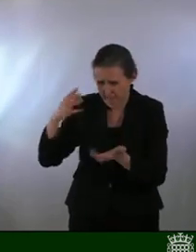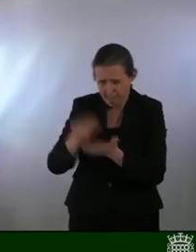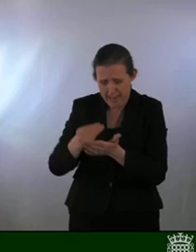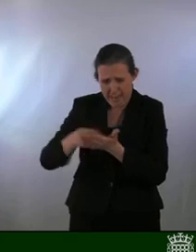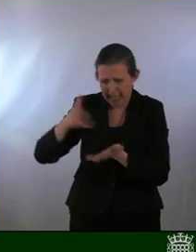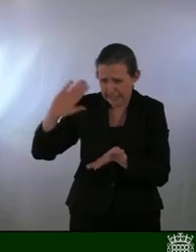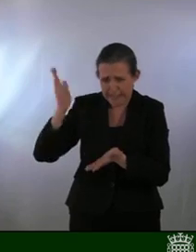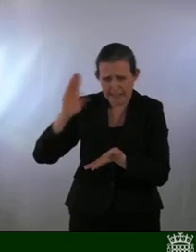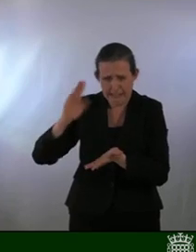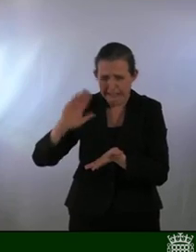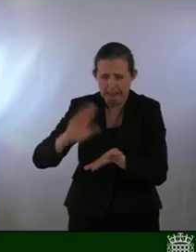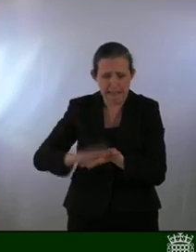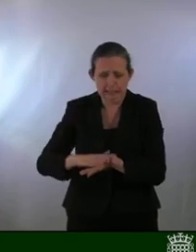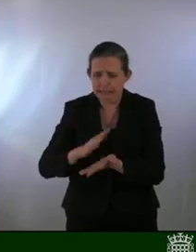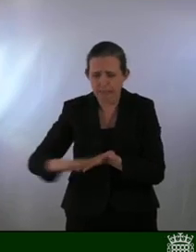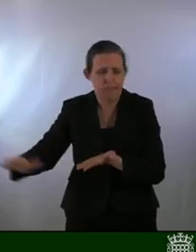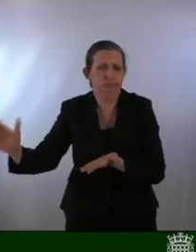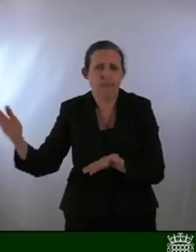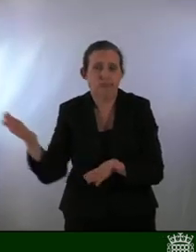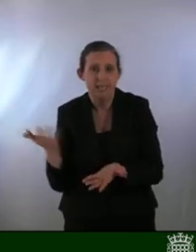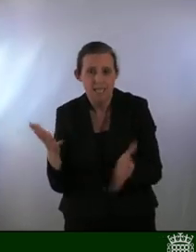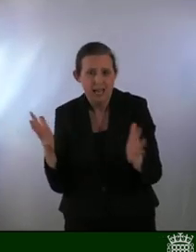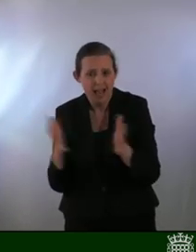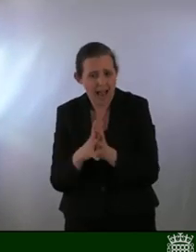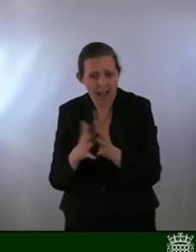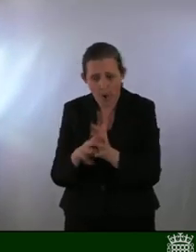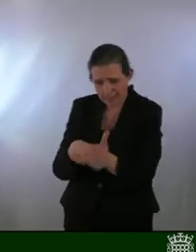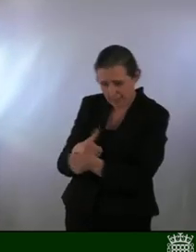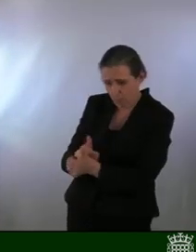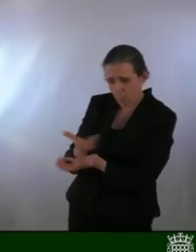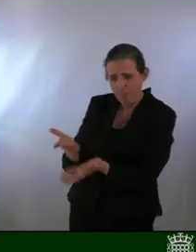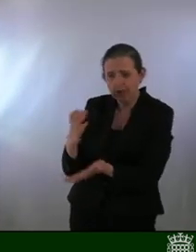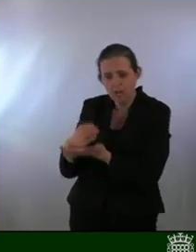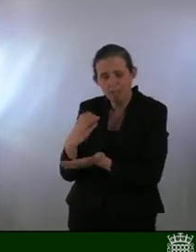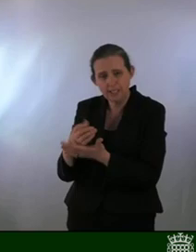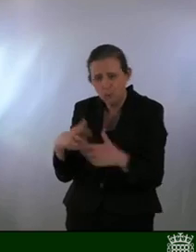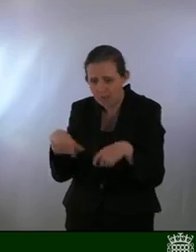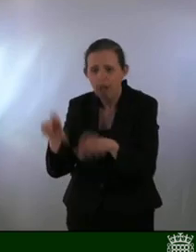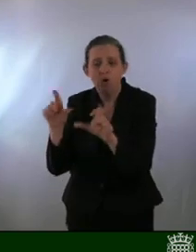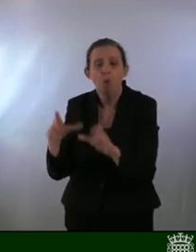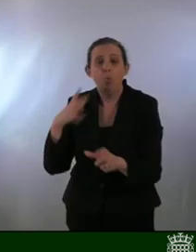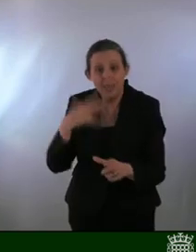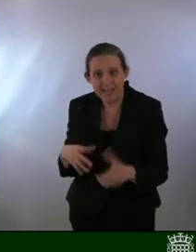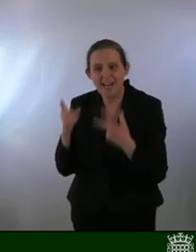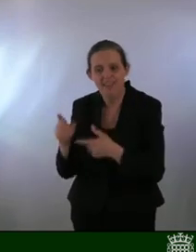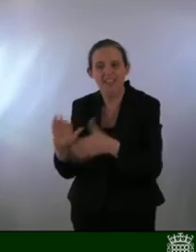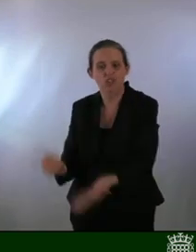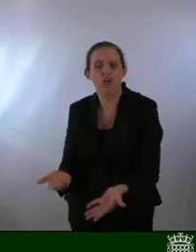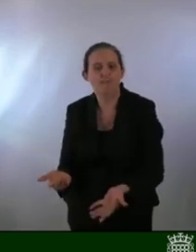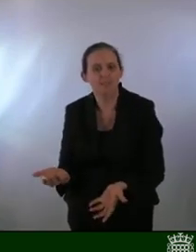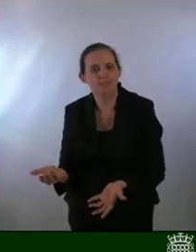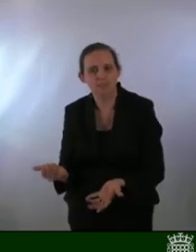and I'm going to ask the Secretary of State how he suggests that I support them to continue now that we need their services, as he alluded to, more than